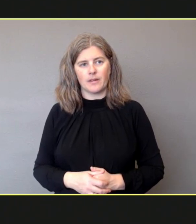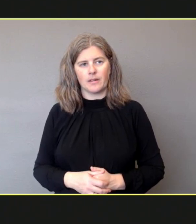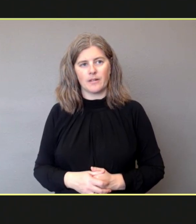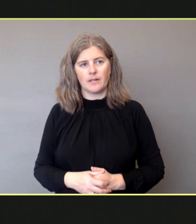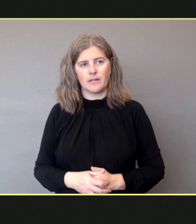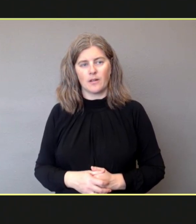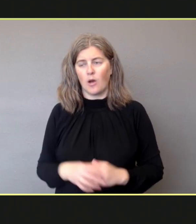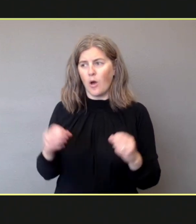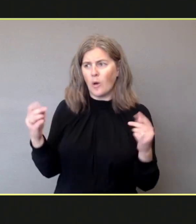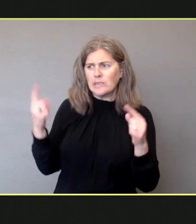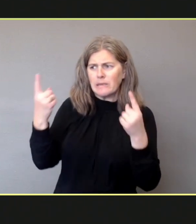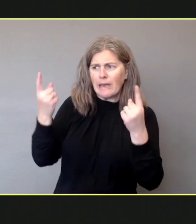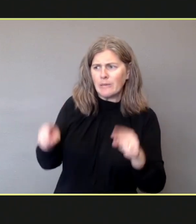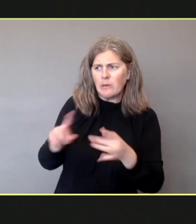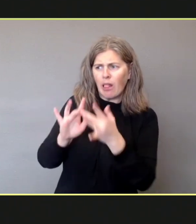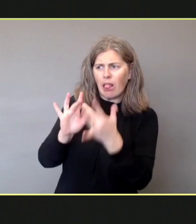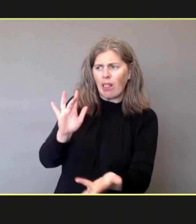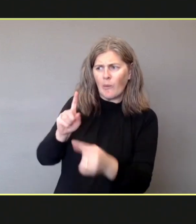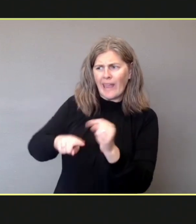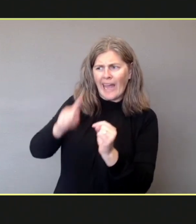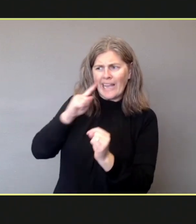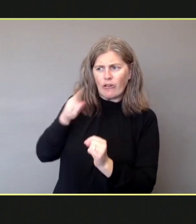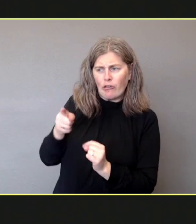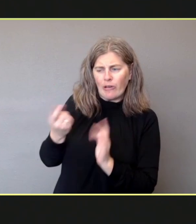Oh, something happened. We lost Jared.